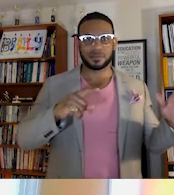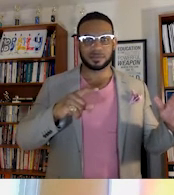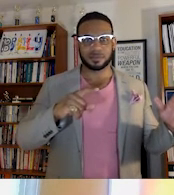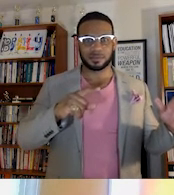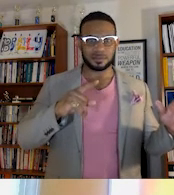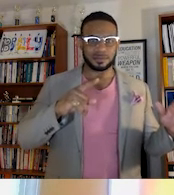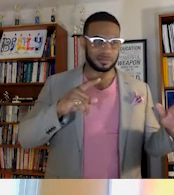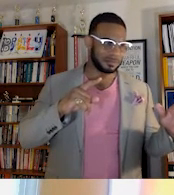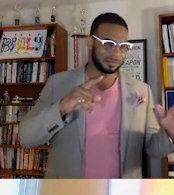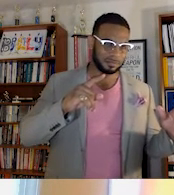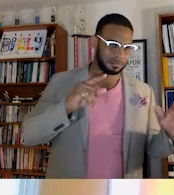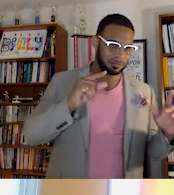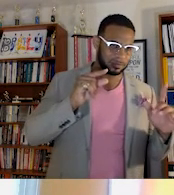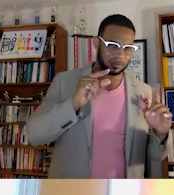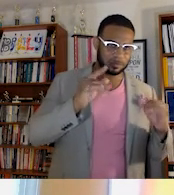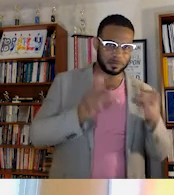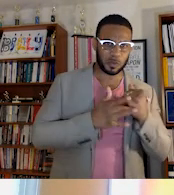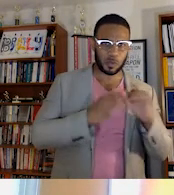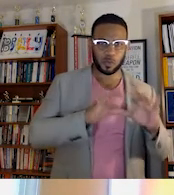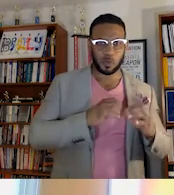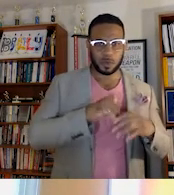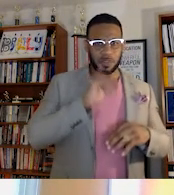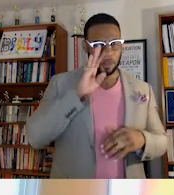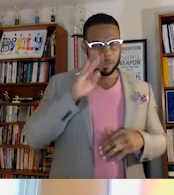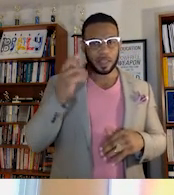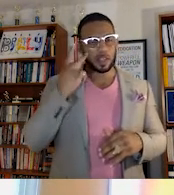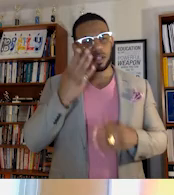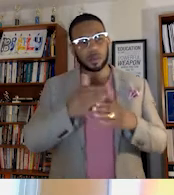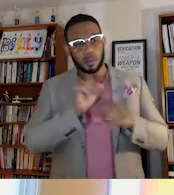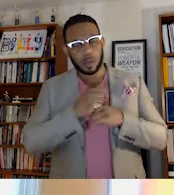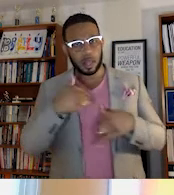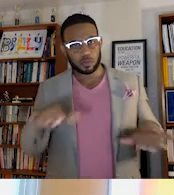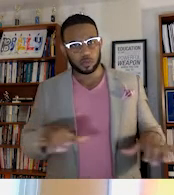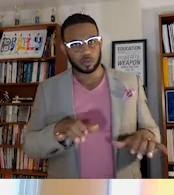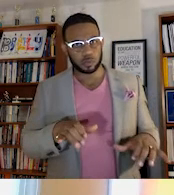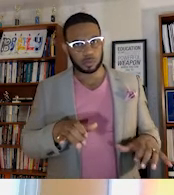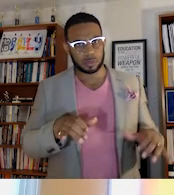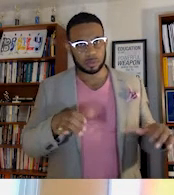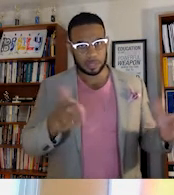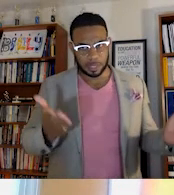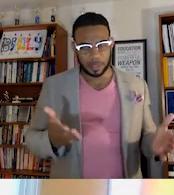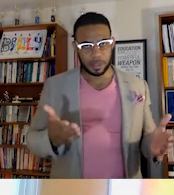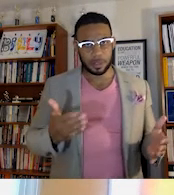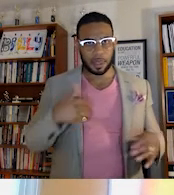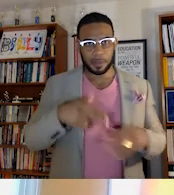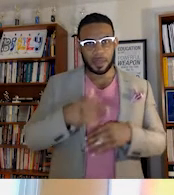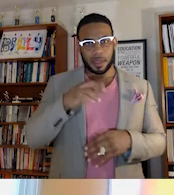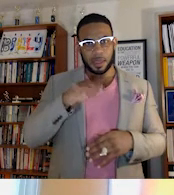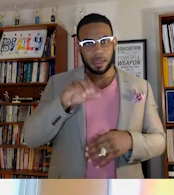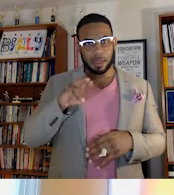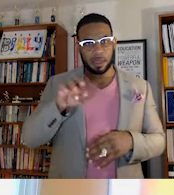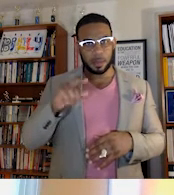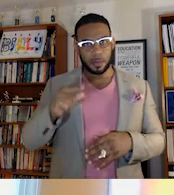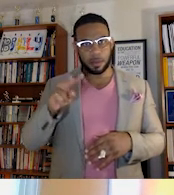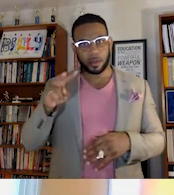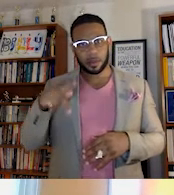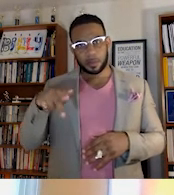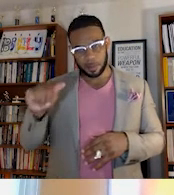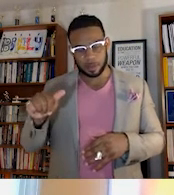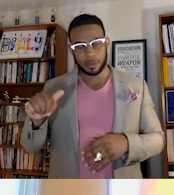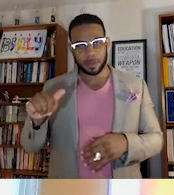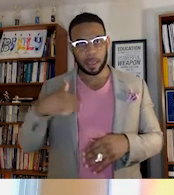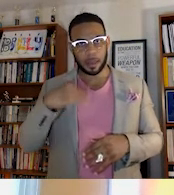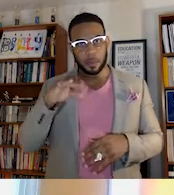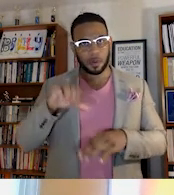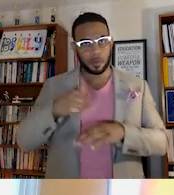probably on Facebook. And he saw some of the work that I was doing here. I'm in Harrisburg, Pennsylvania. And I